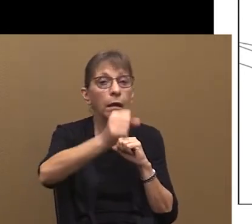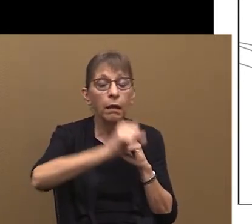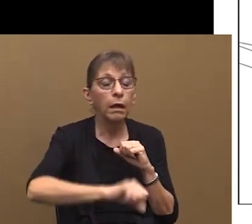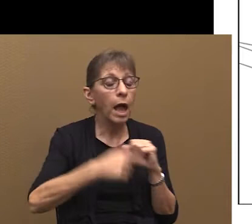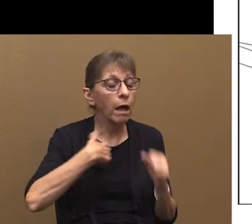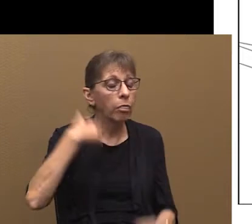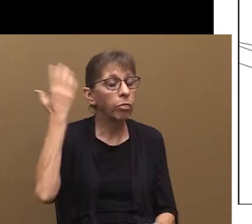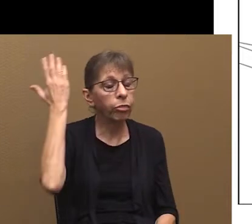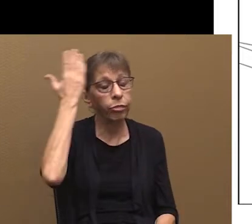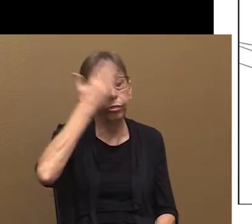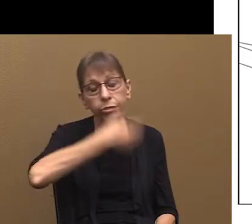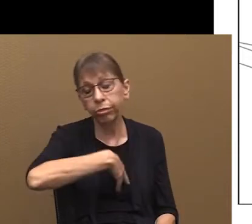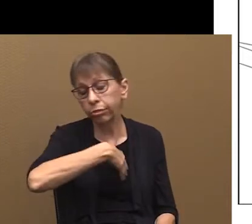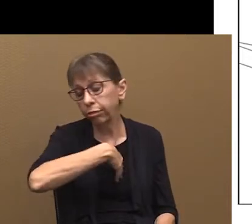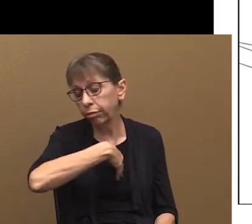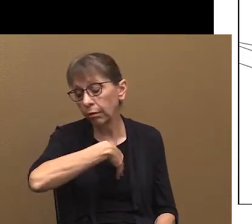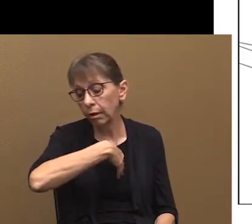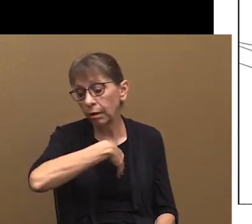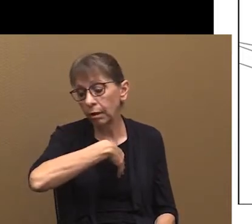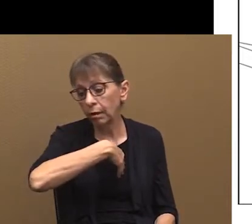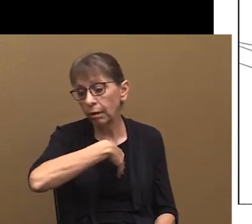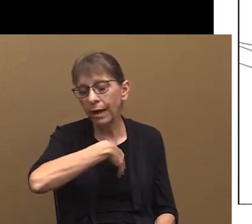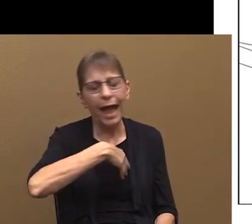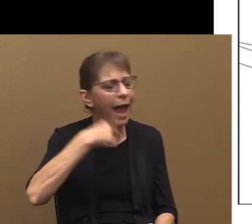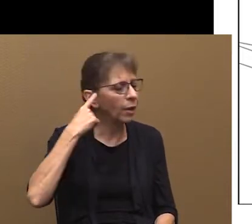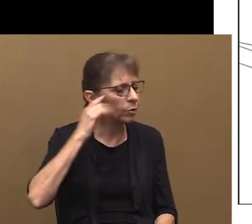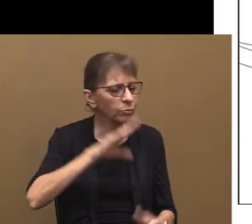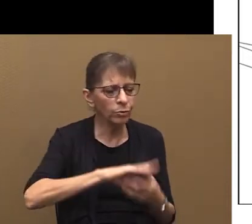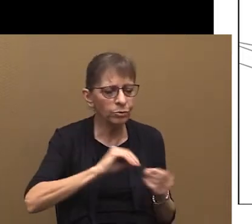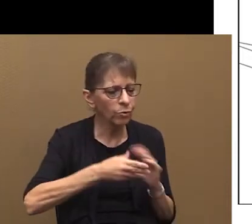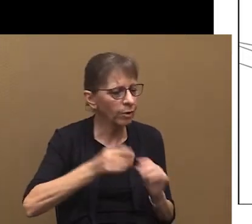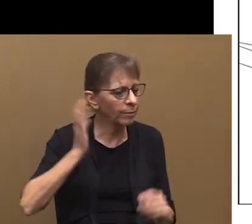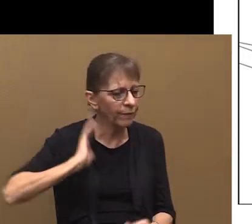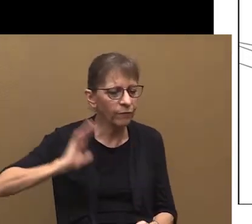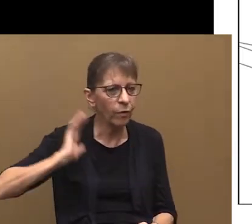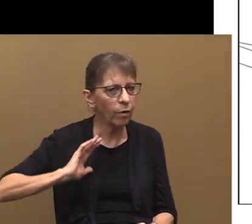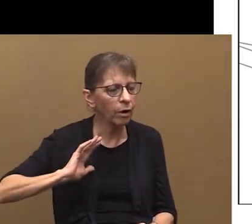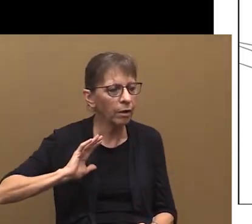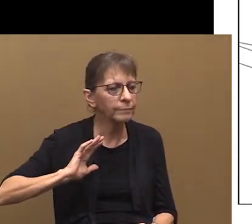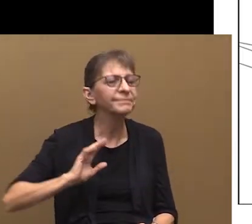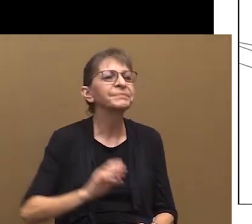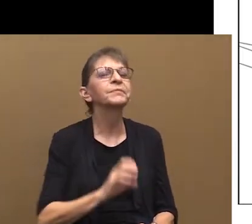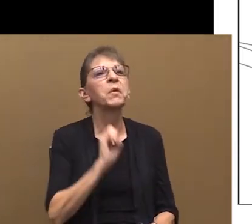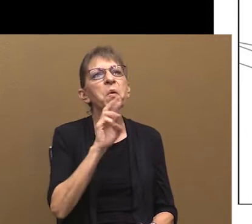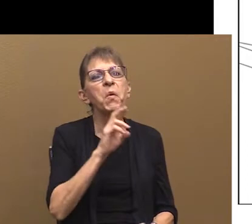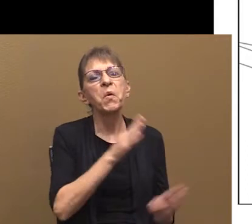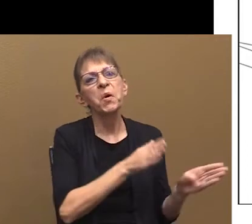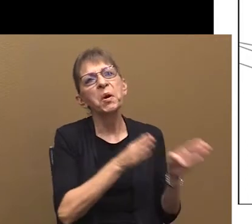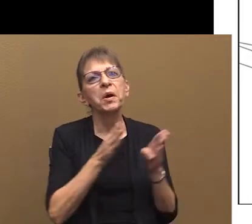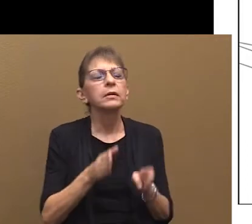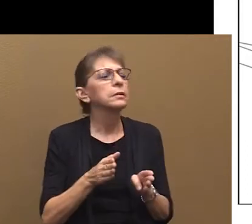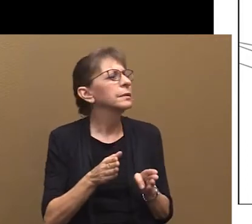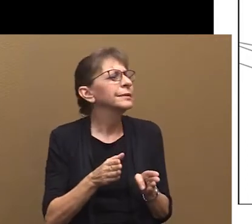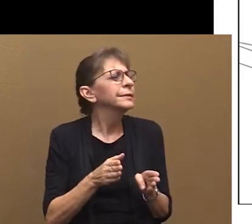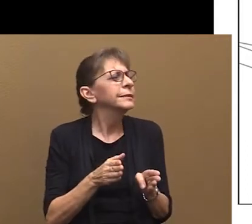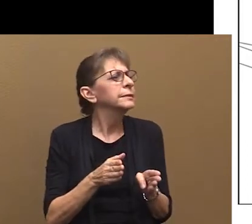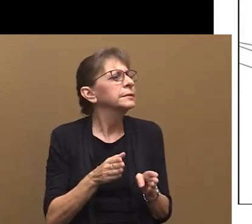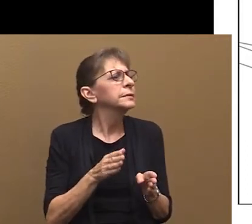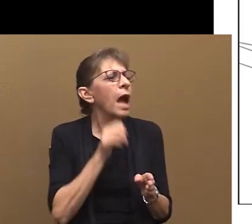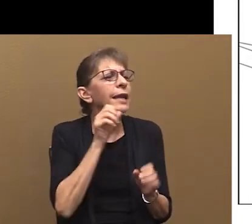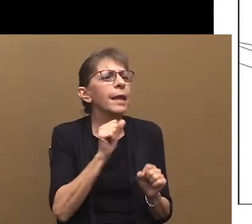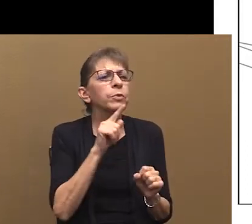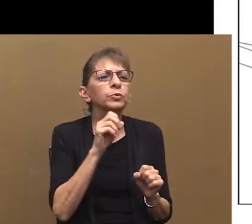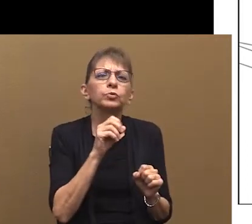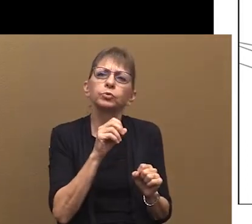are glazing over, and we've heard this story before. Or unable